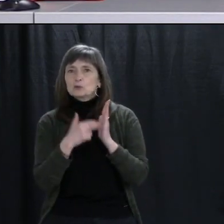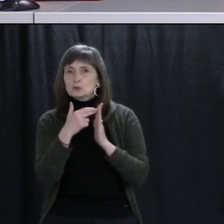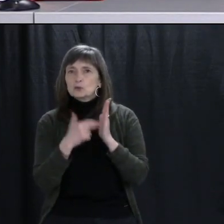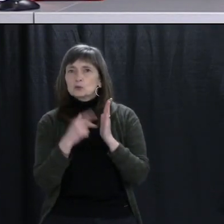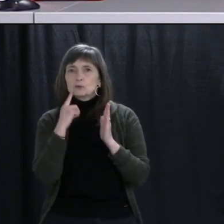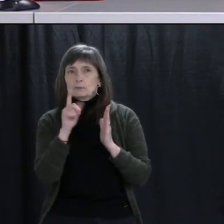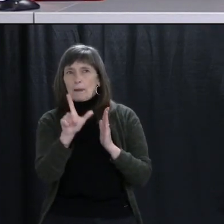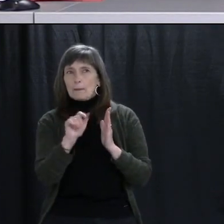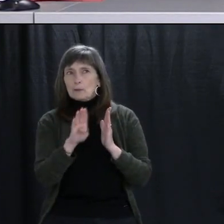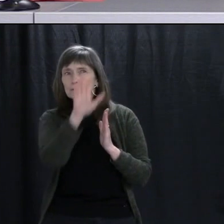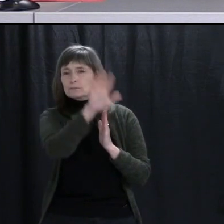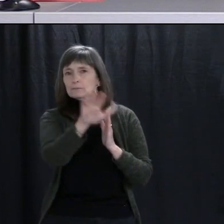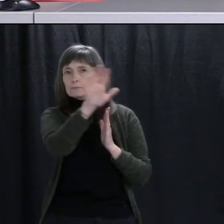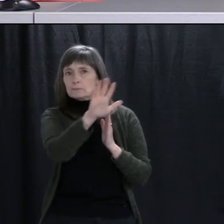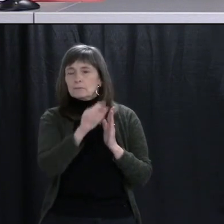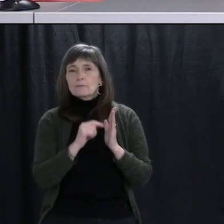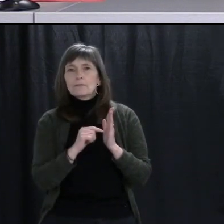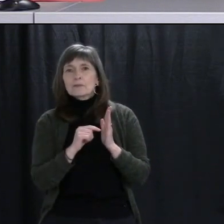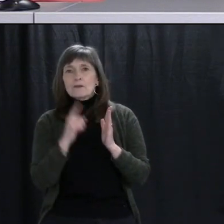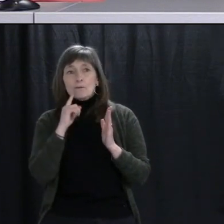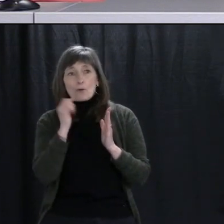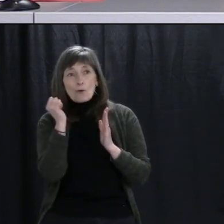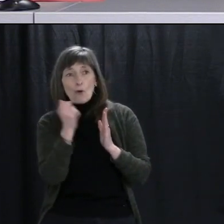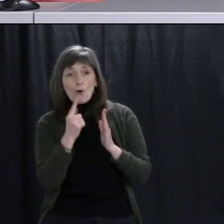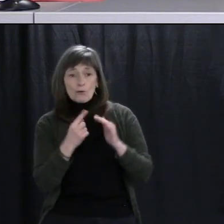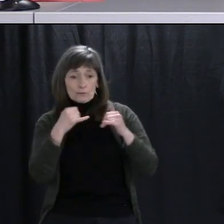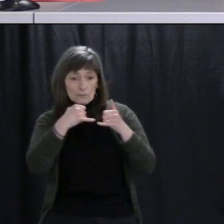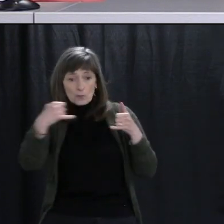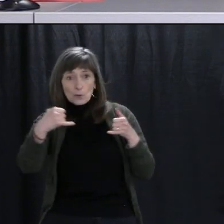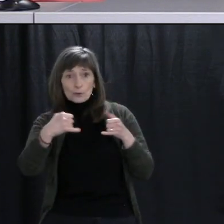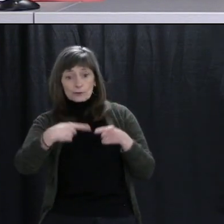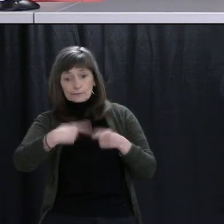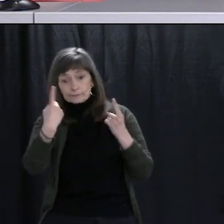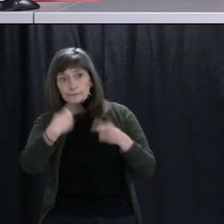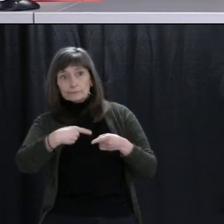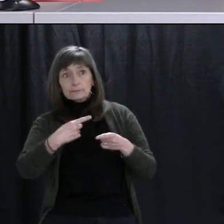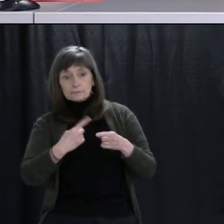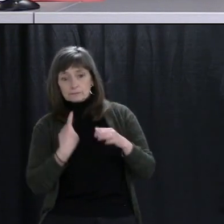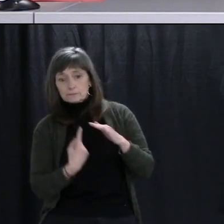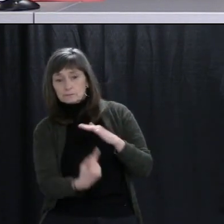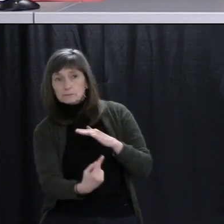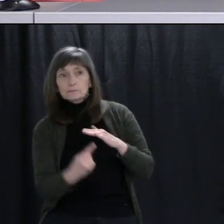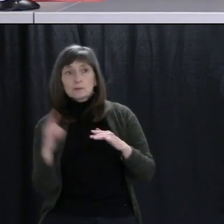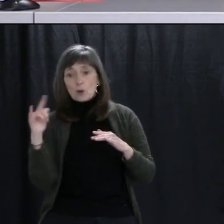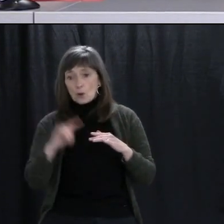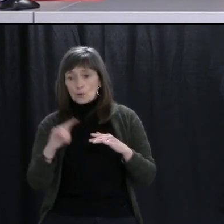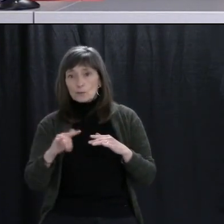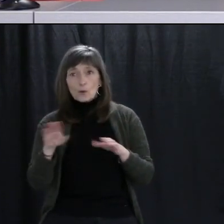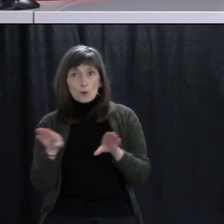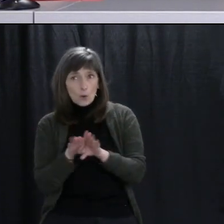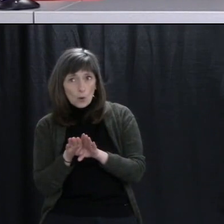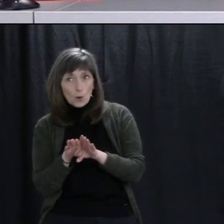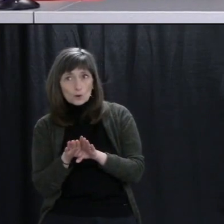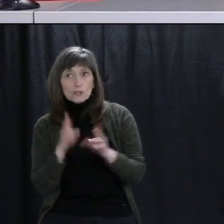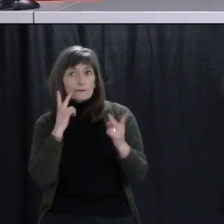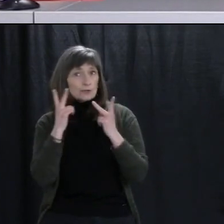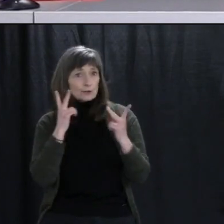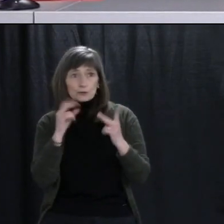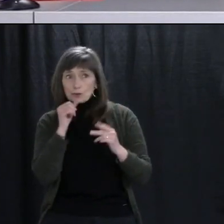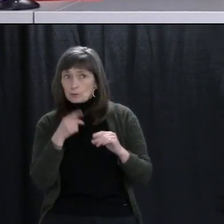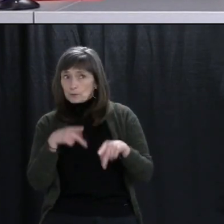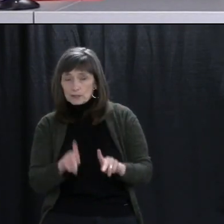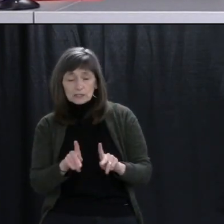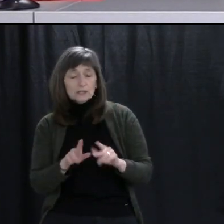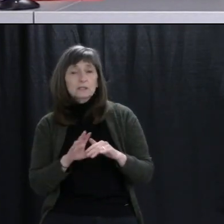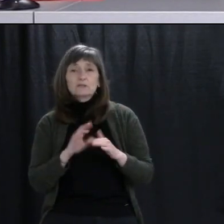self-isolate, using a permit system at the border, closing down Wabush Airport to non-essential travel. Are any of those measures